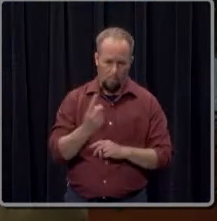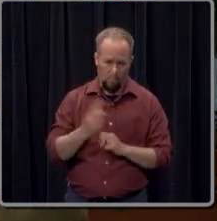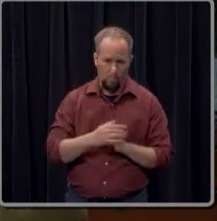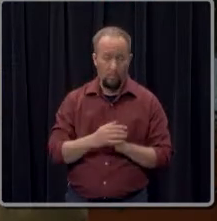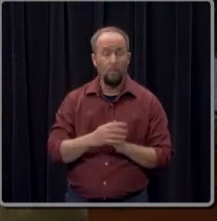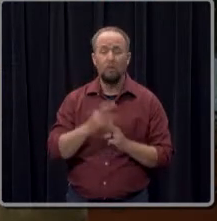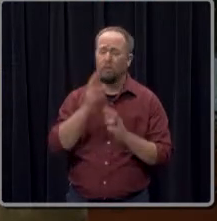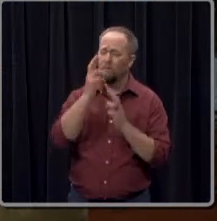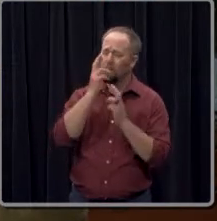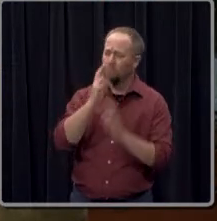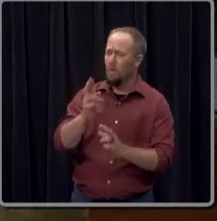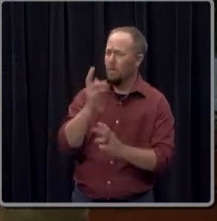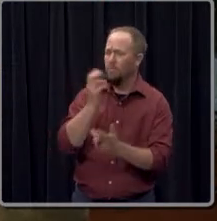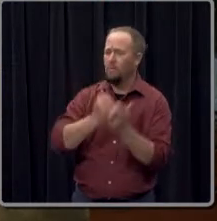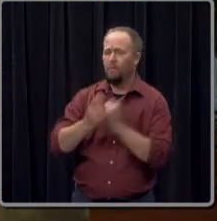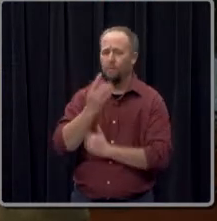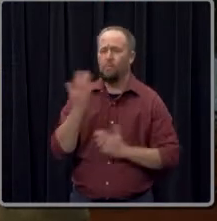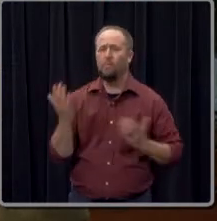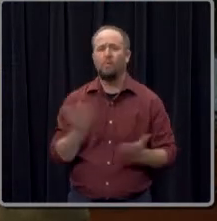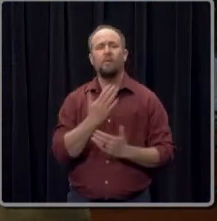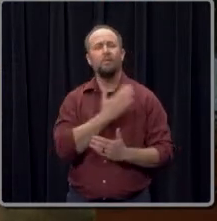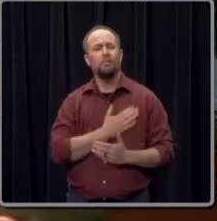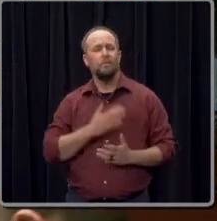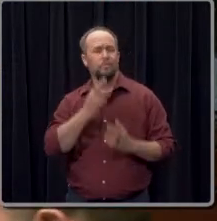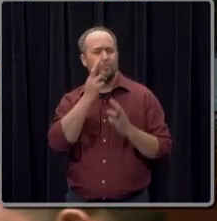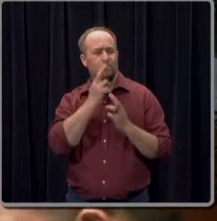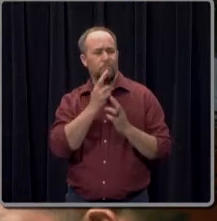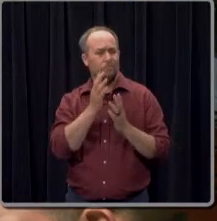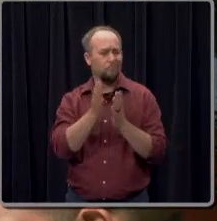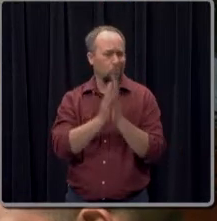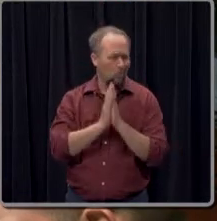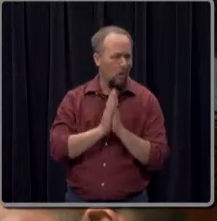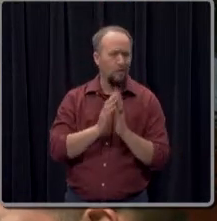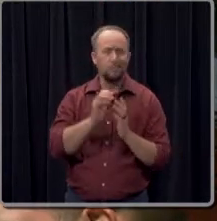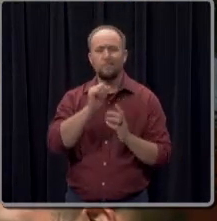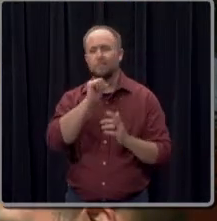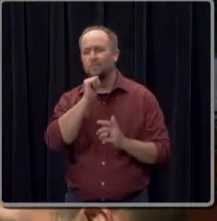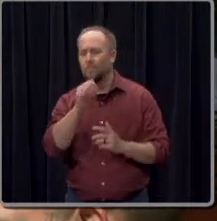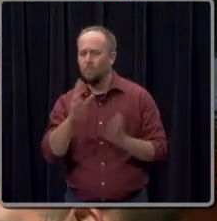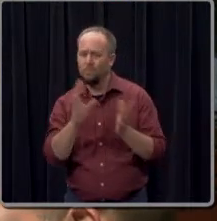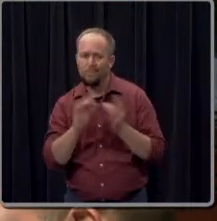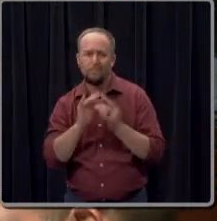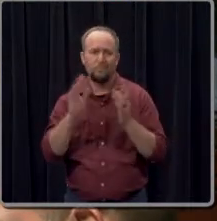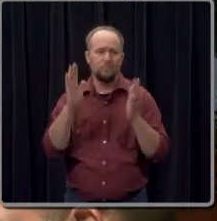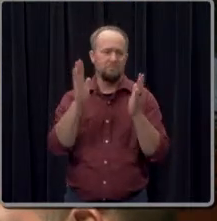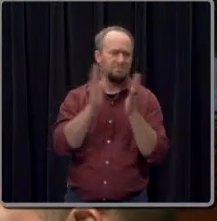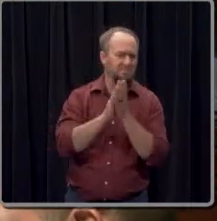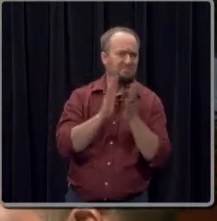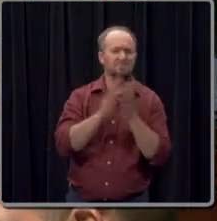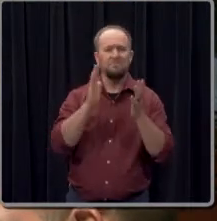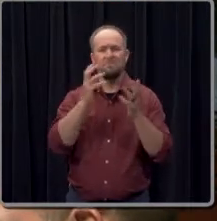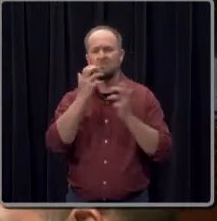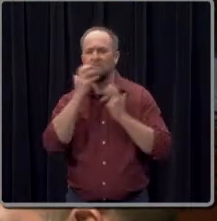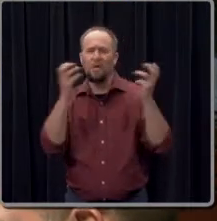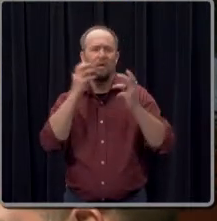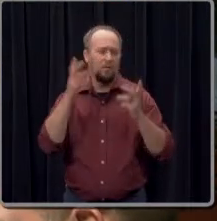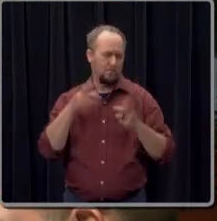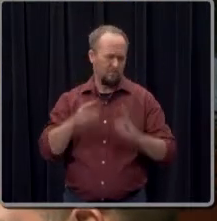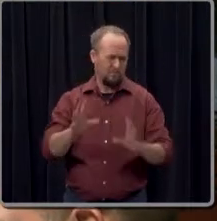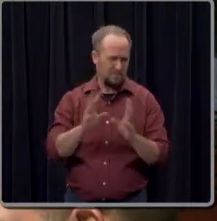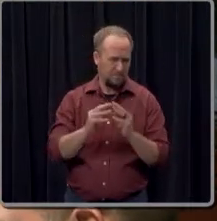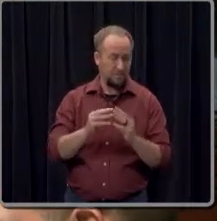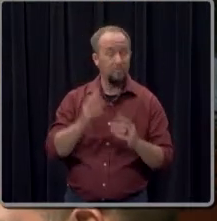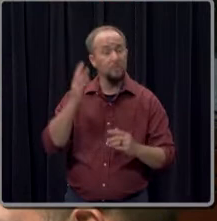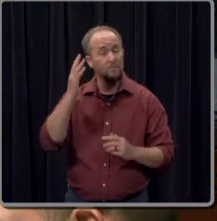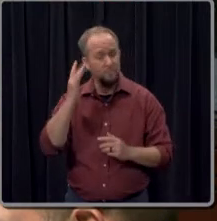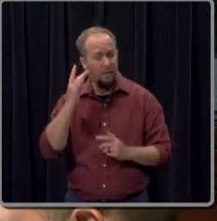in attendance, we request that audience members not speak, yell, or give applause during the meeting. This ensures the board,